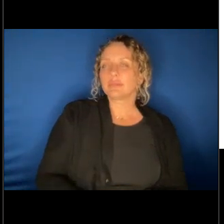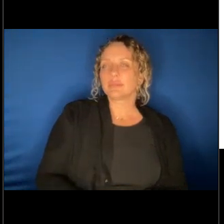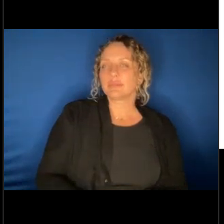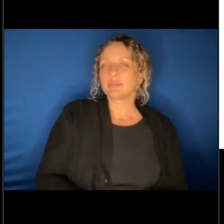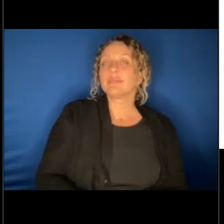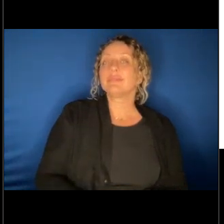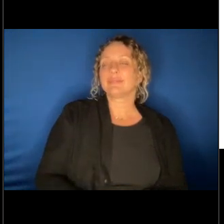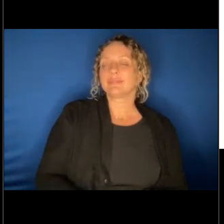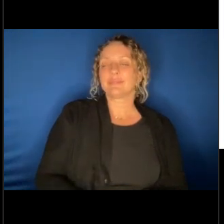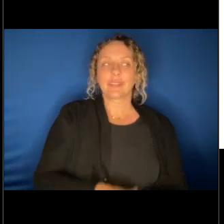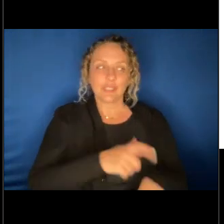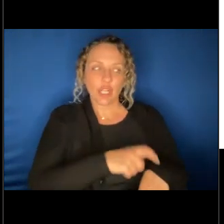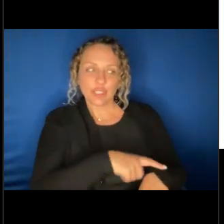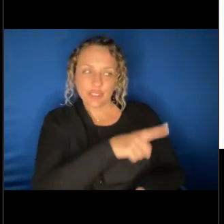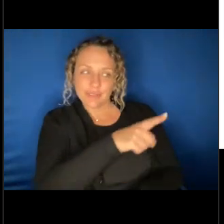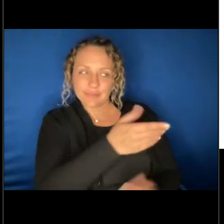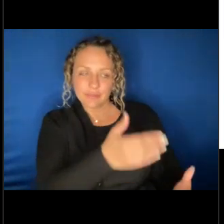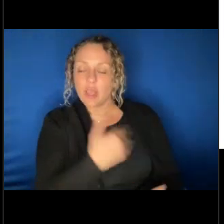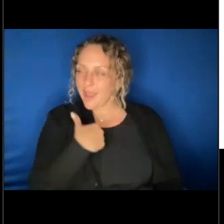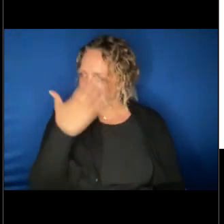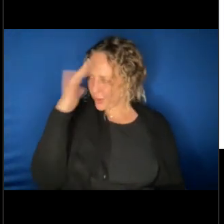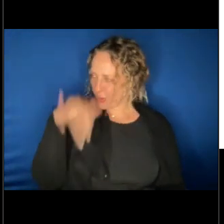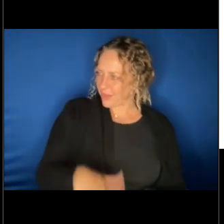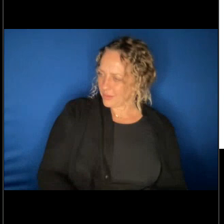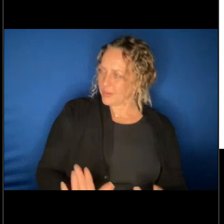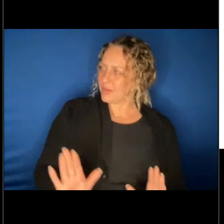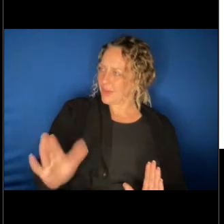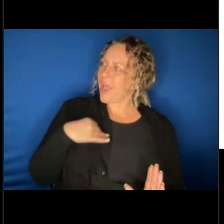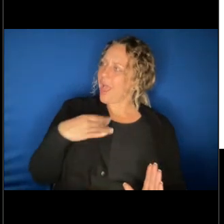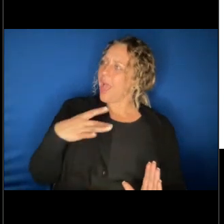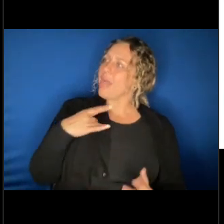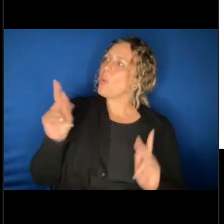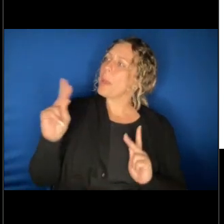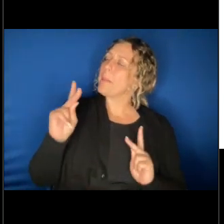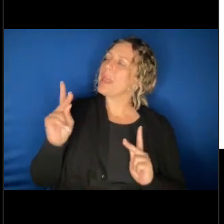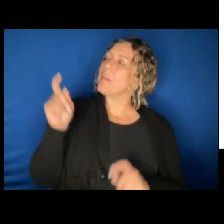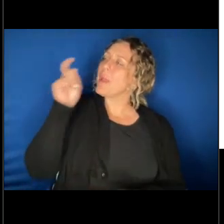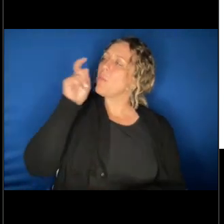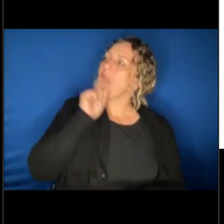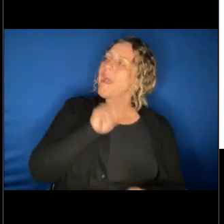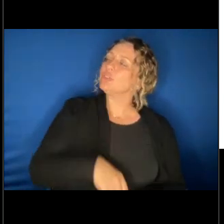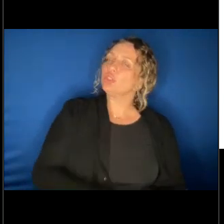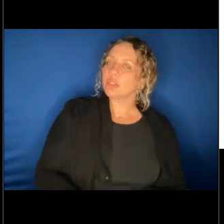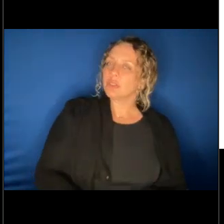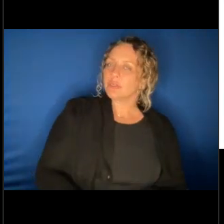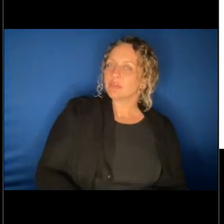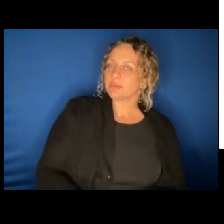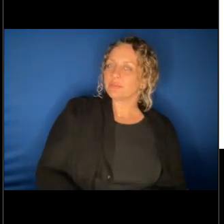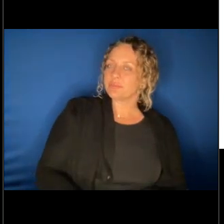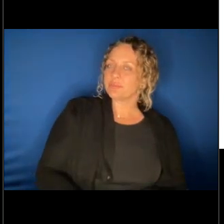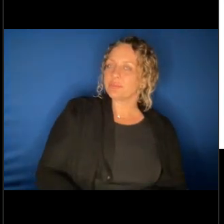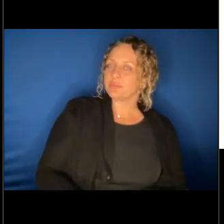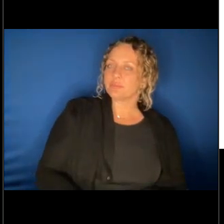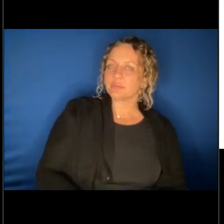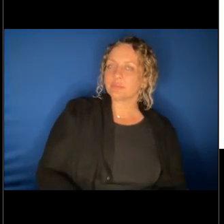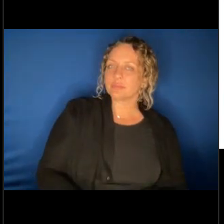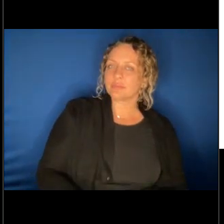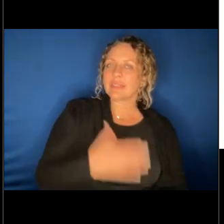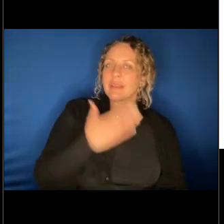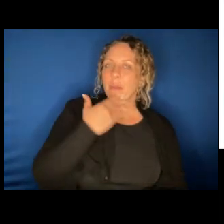is ticking, sir. Just please proceed. I know that. I know that. I like when people make wise answers. Got nothing better to